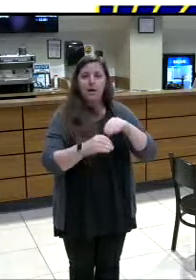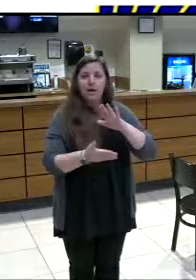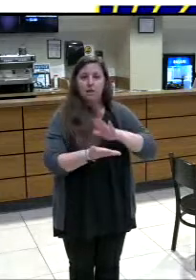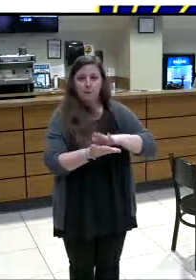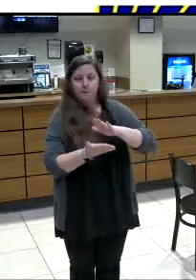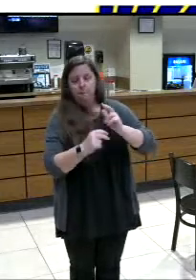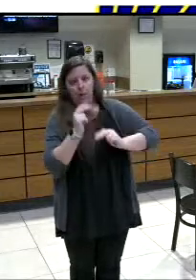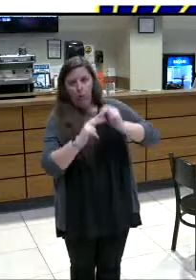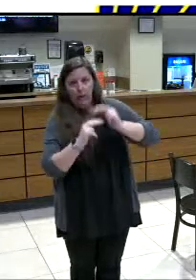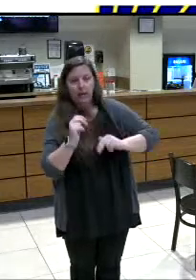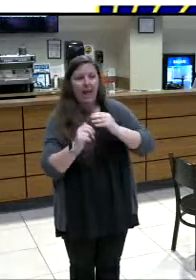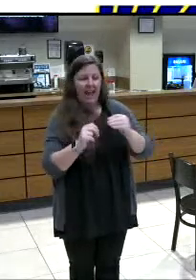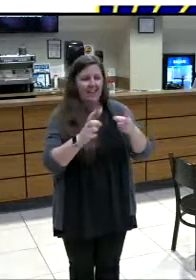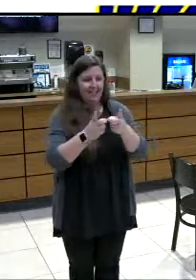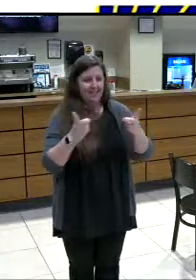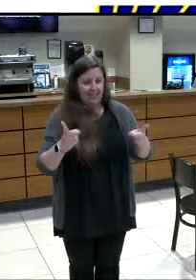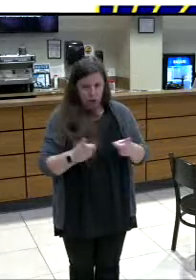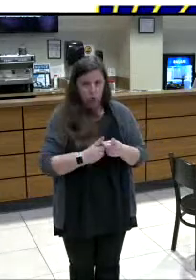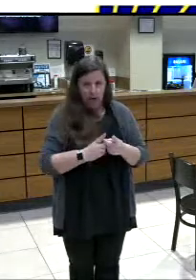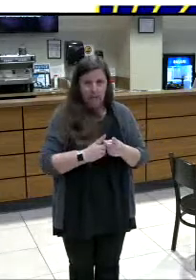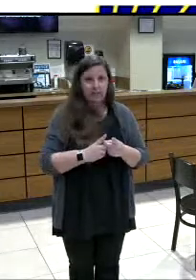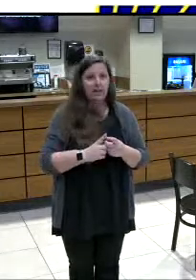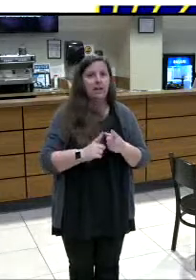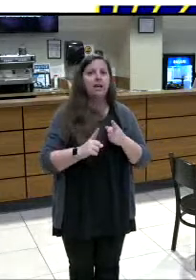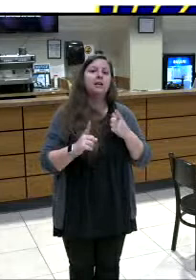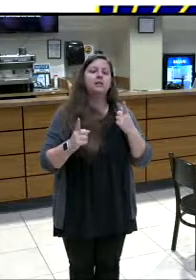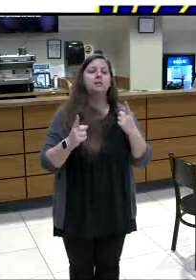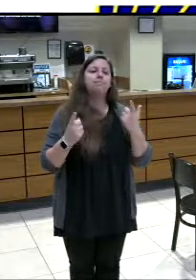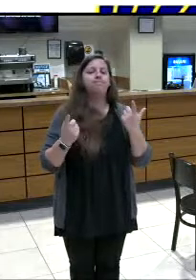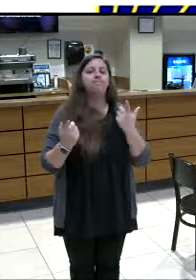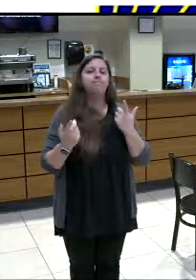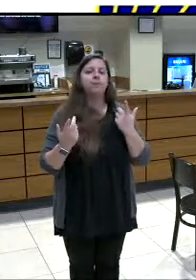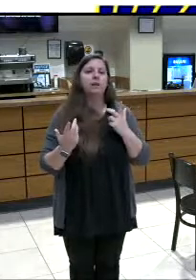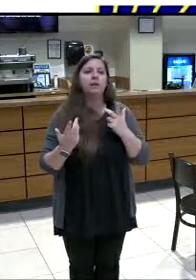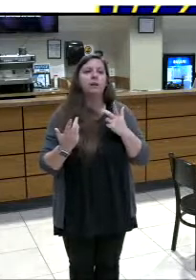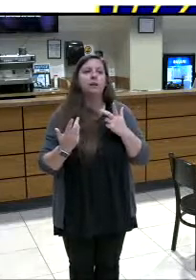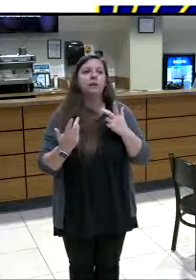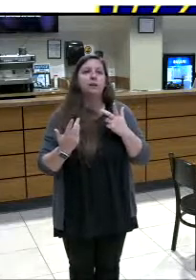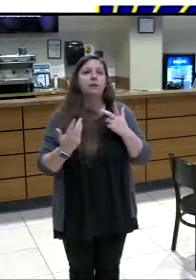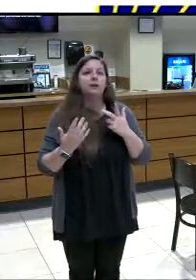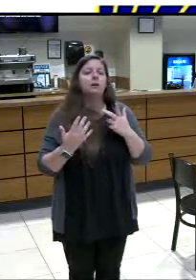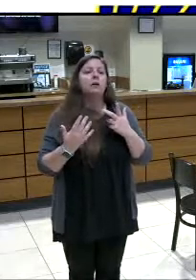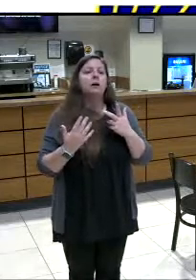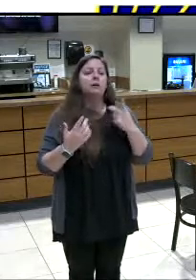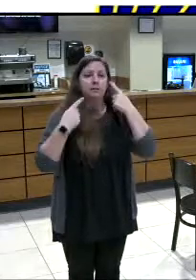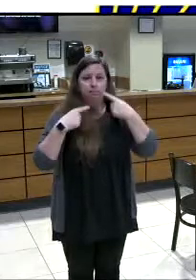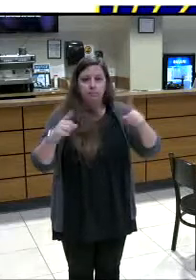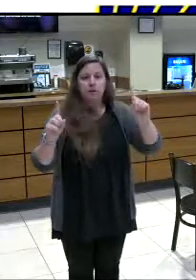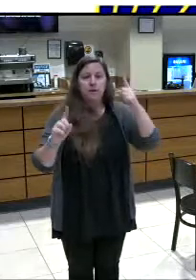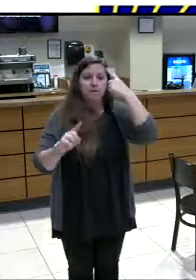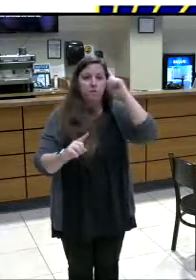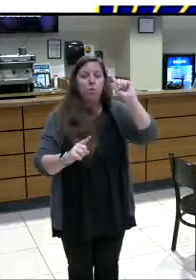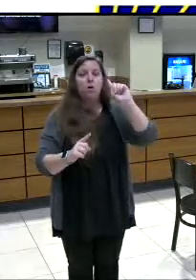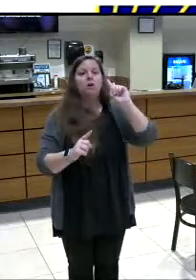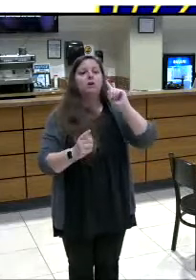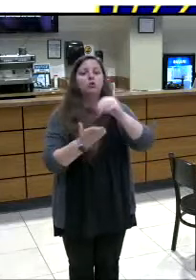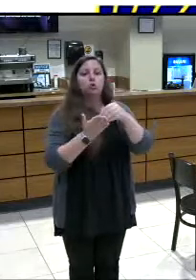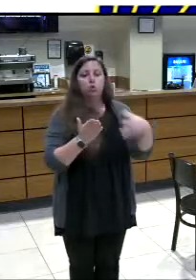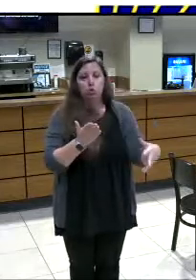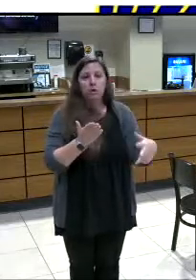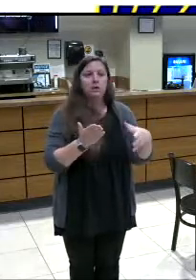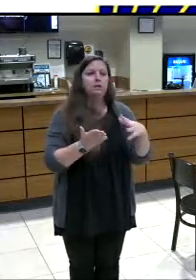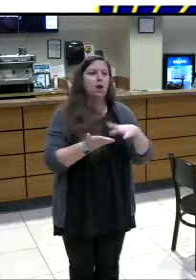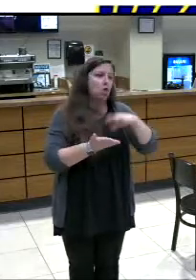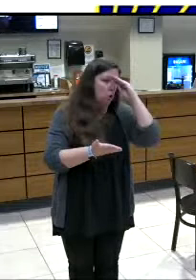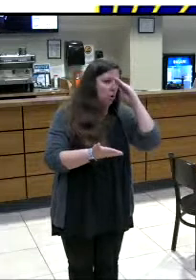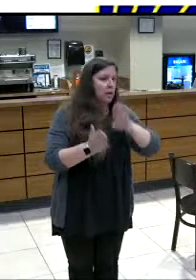whole, that it is conducive to learning, thriving, and students transitioning to the next